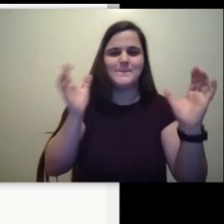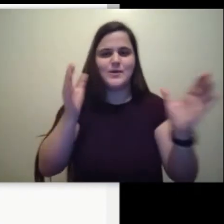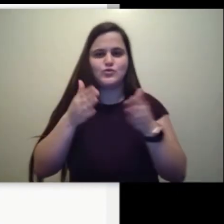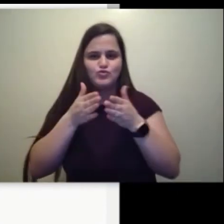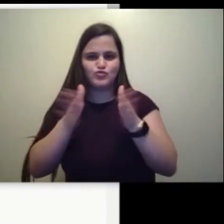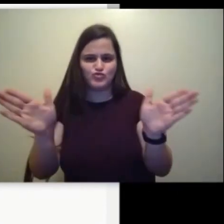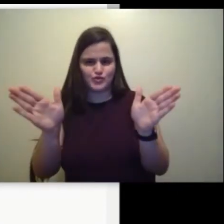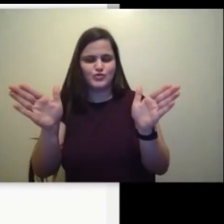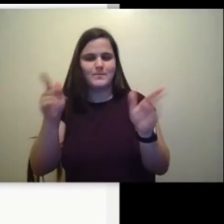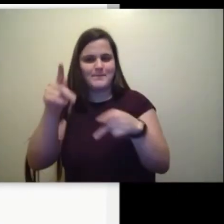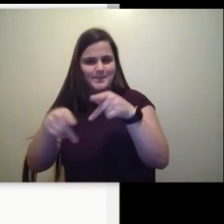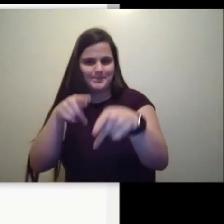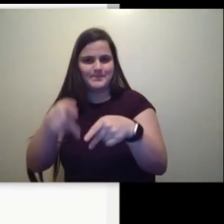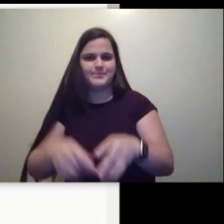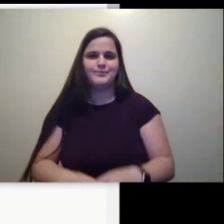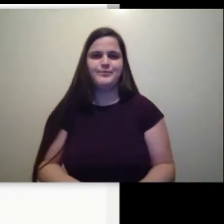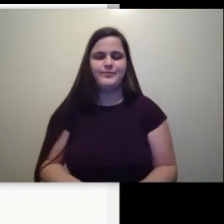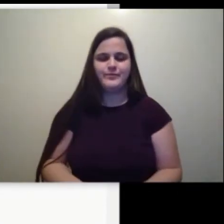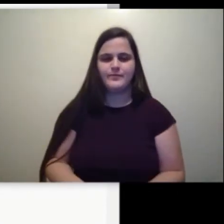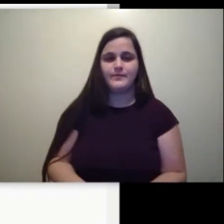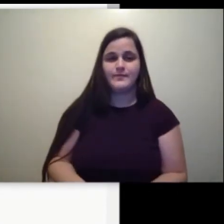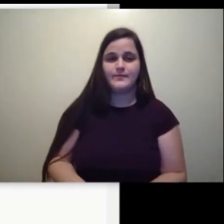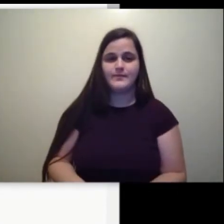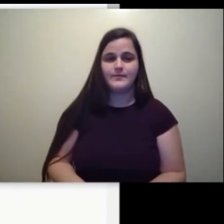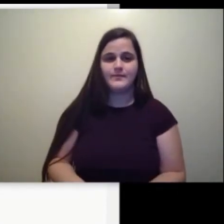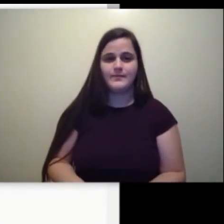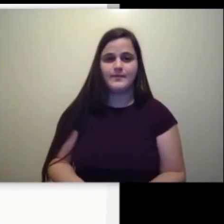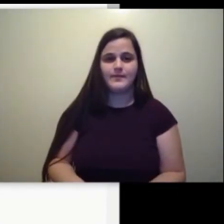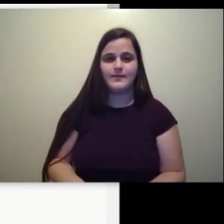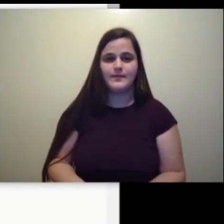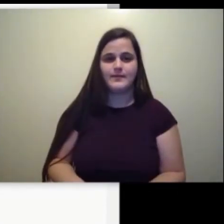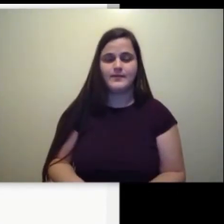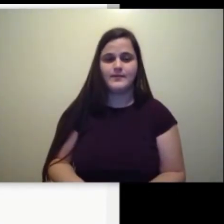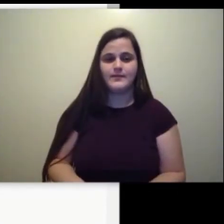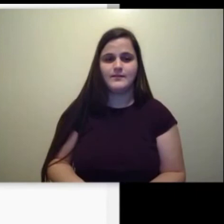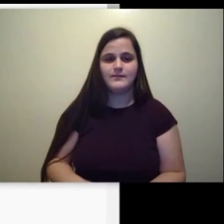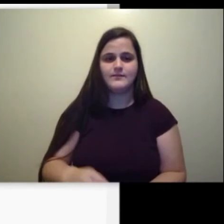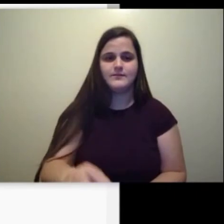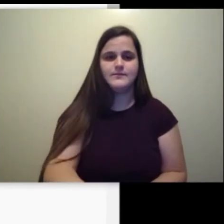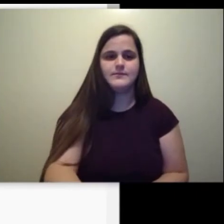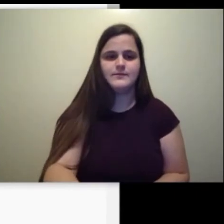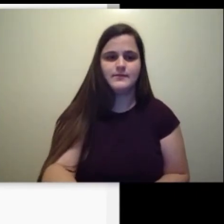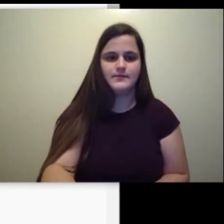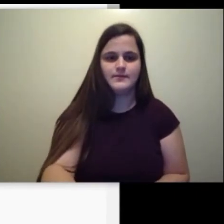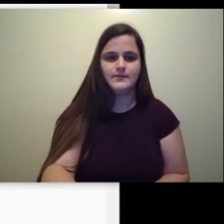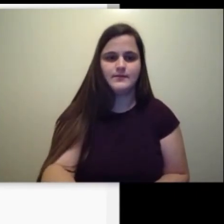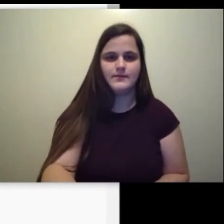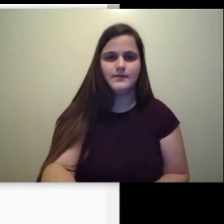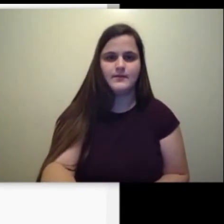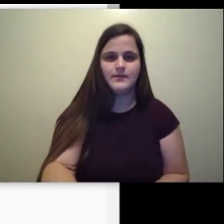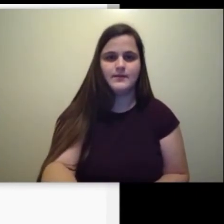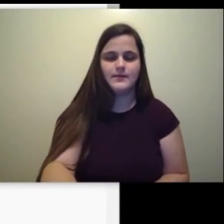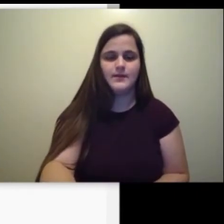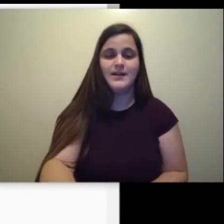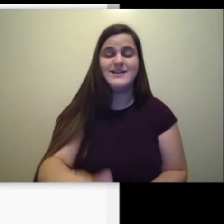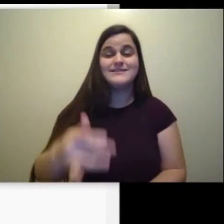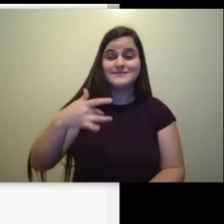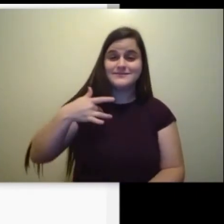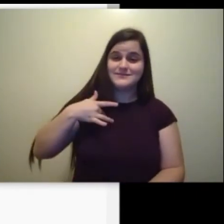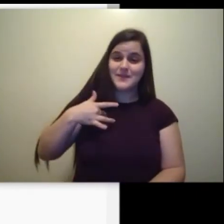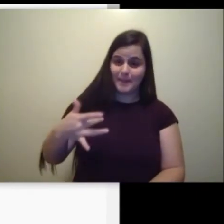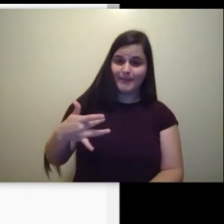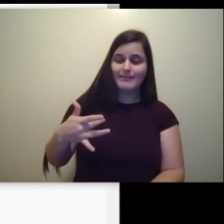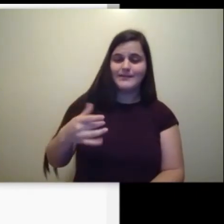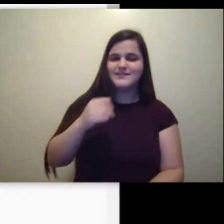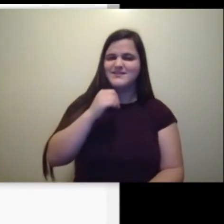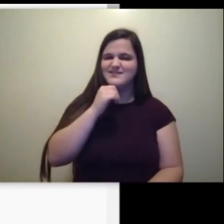population. Except for certain circumstances like kidney disease, there usually isn't a health risk associated